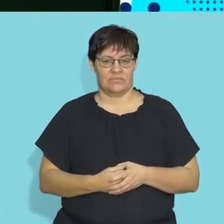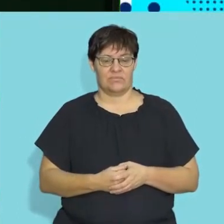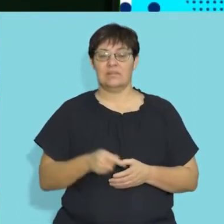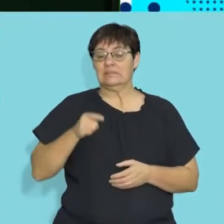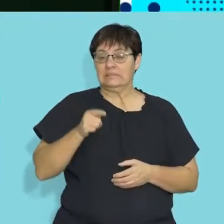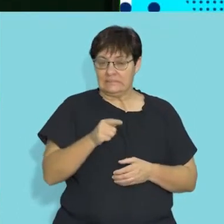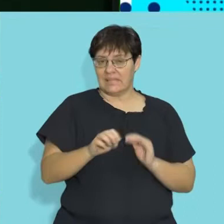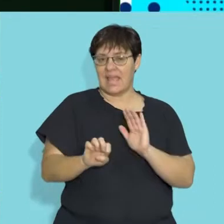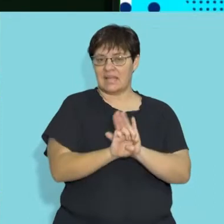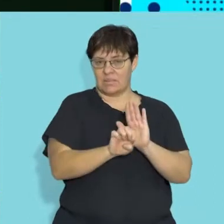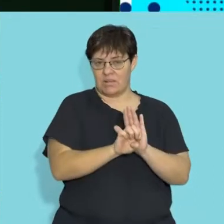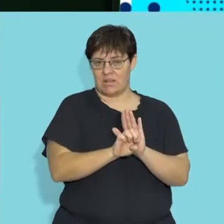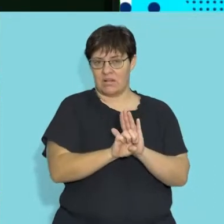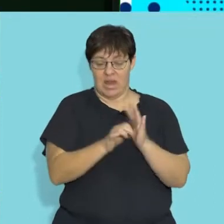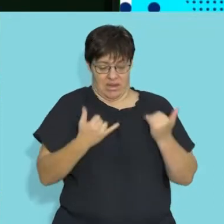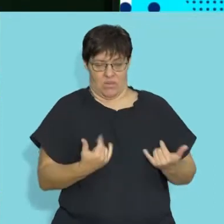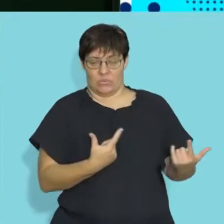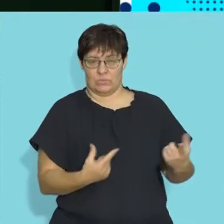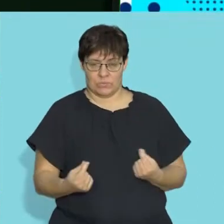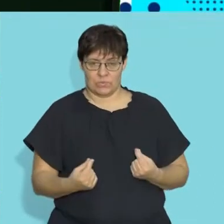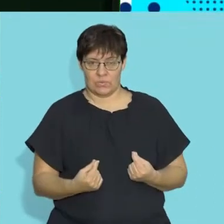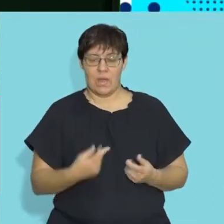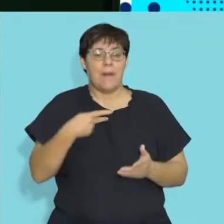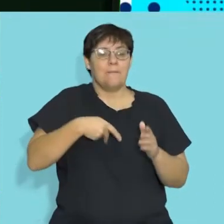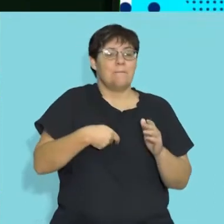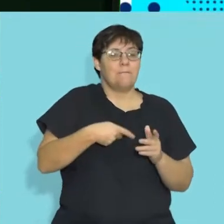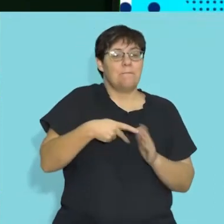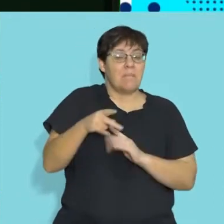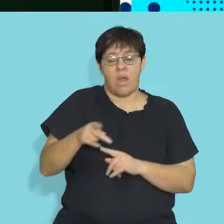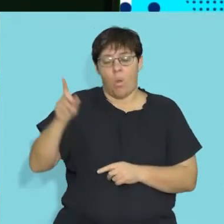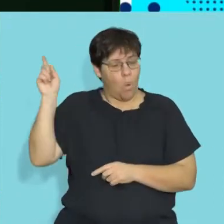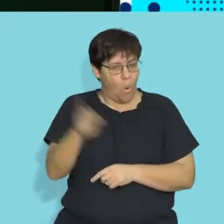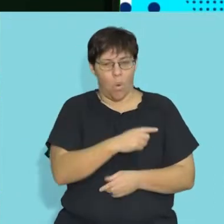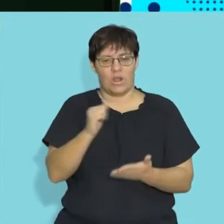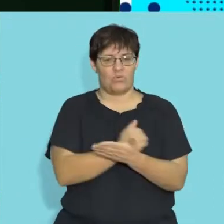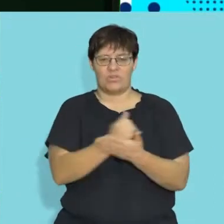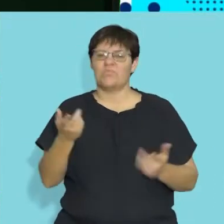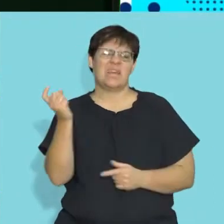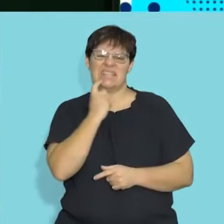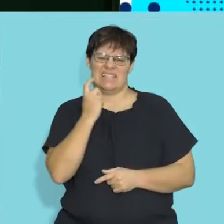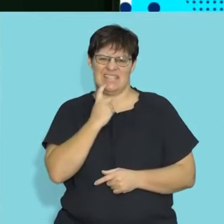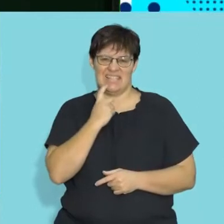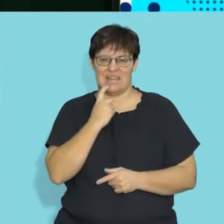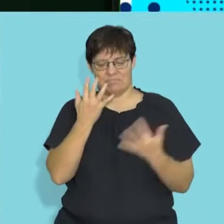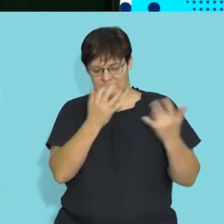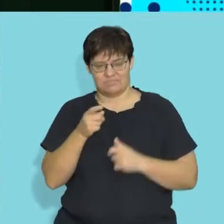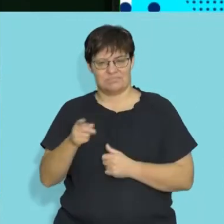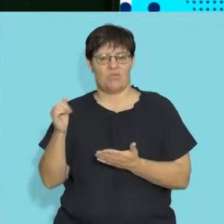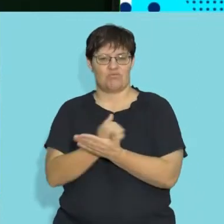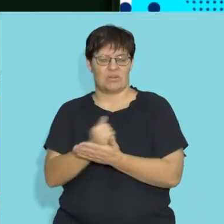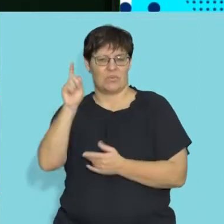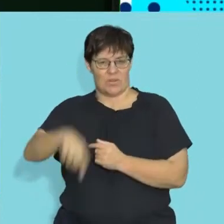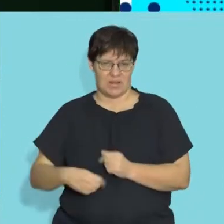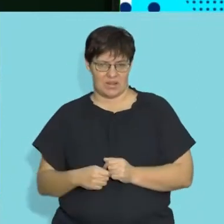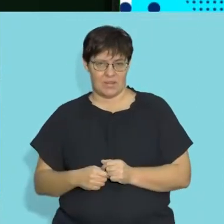words, in this particular example that we are doing currently, all the purchases were on credit, so it was a figure that we had to work